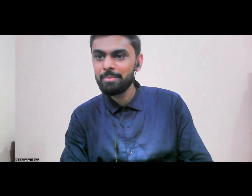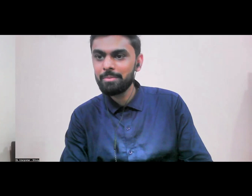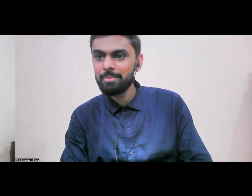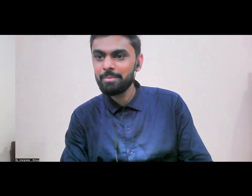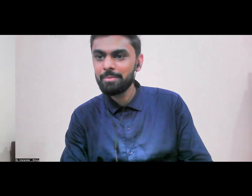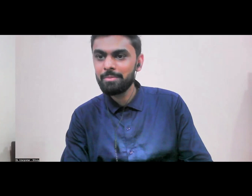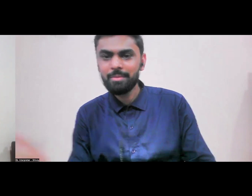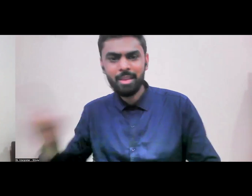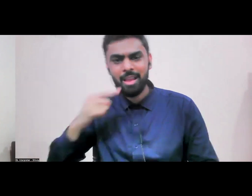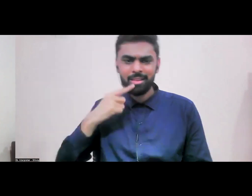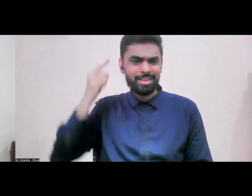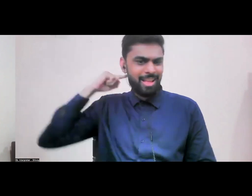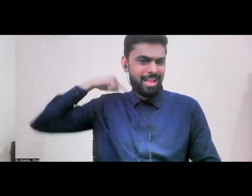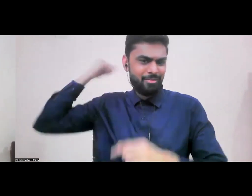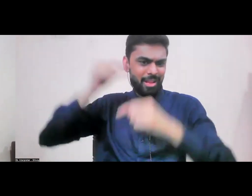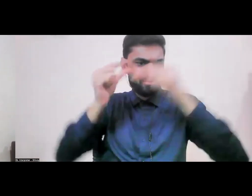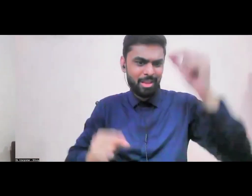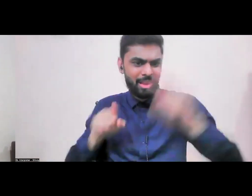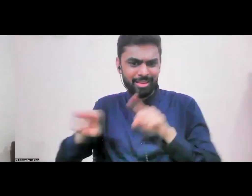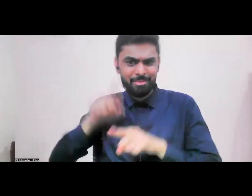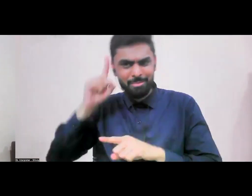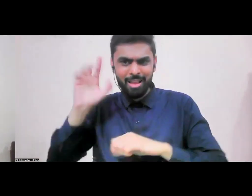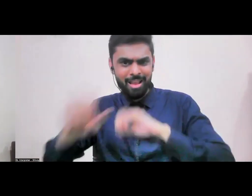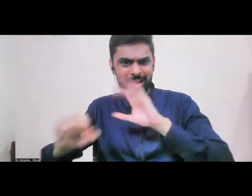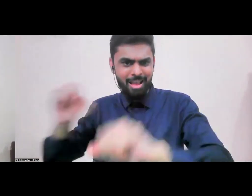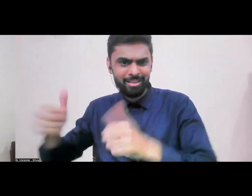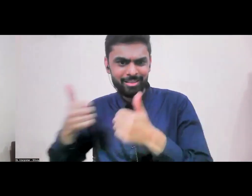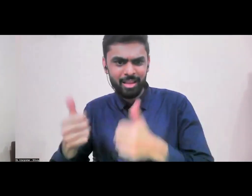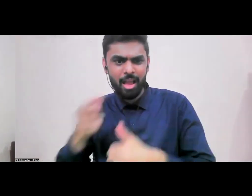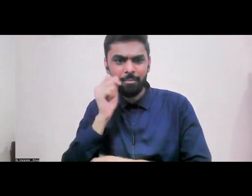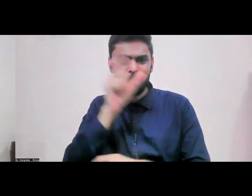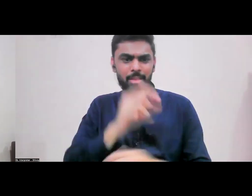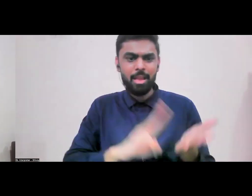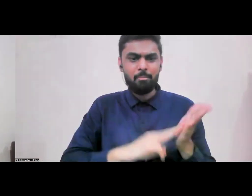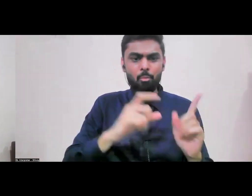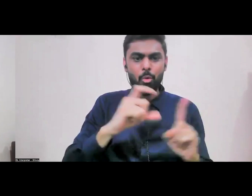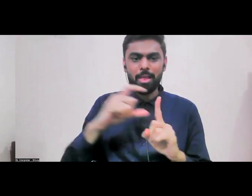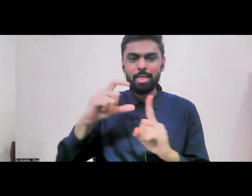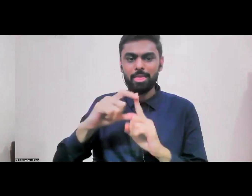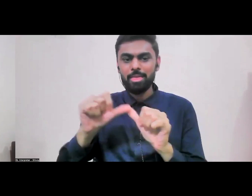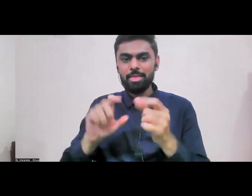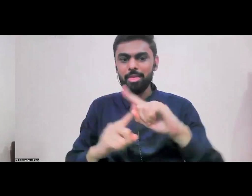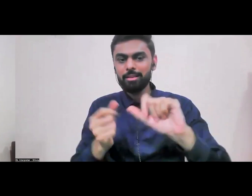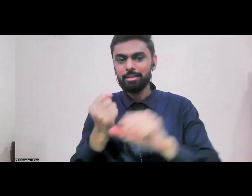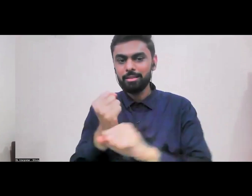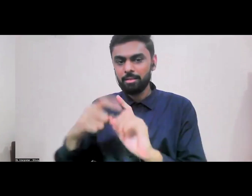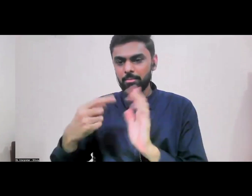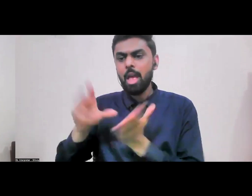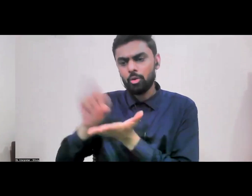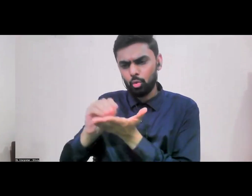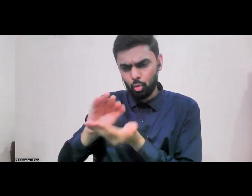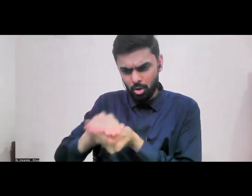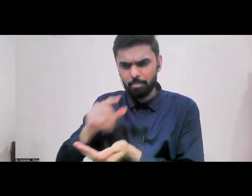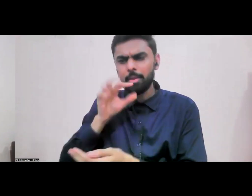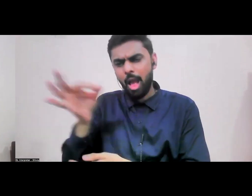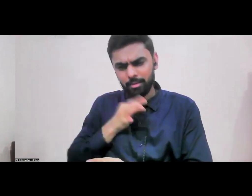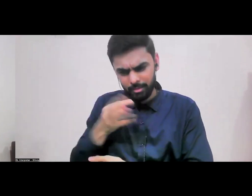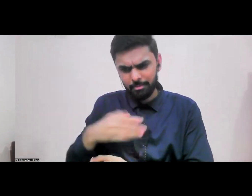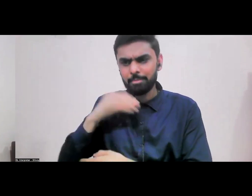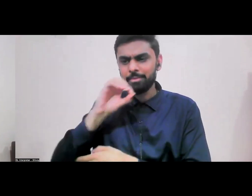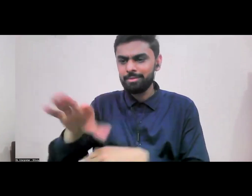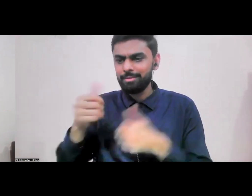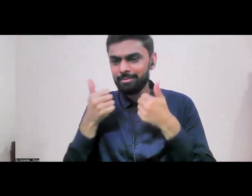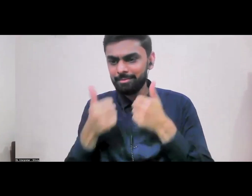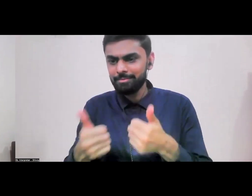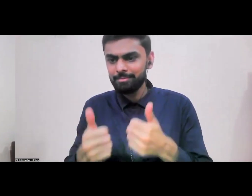spinal cord injured examples. Ranjini, Yes. join. Yeah, you had asked about the recording. It will be there. Don't worry about it. Mamta is